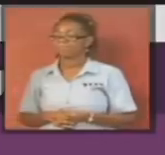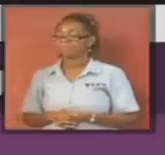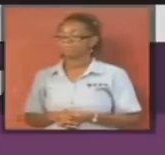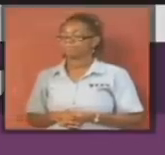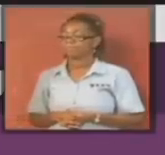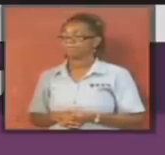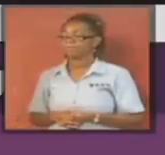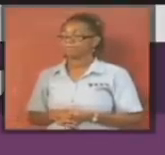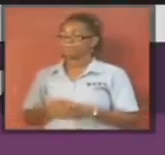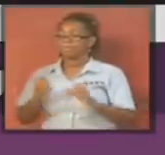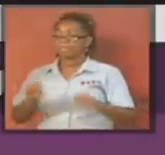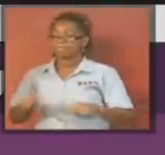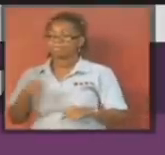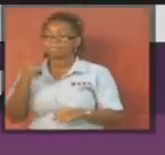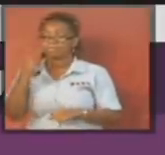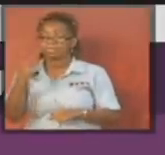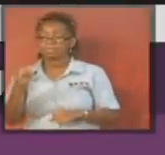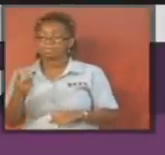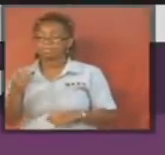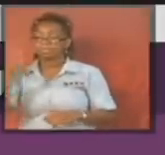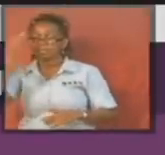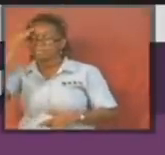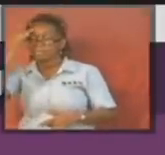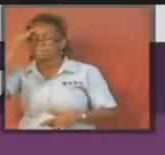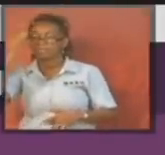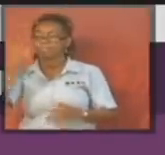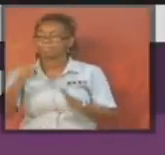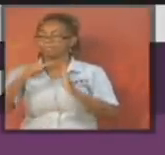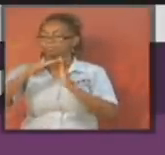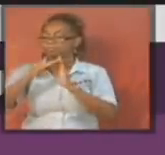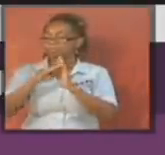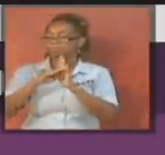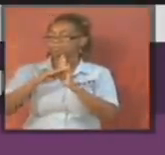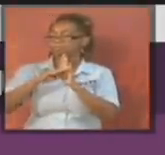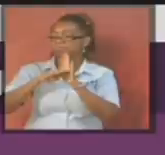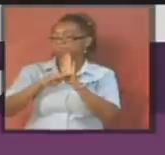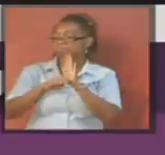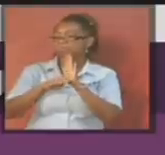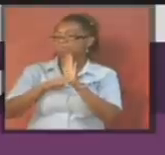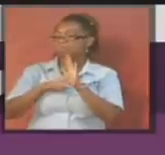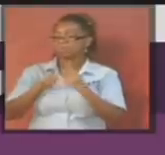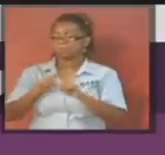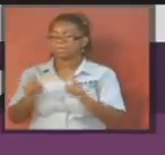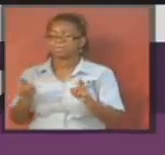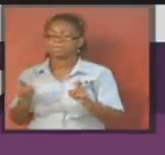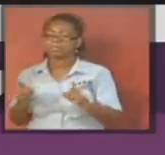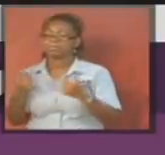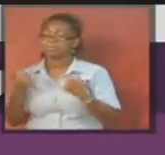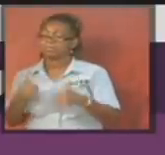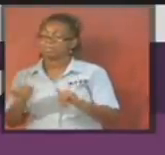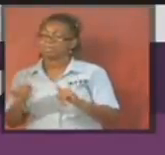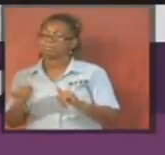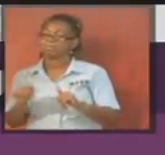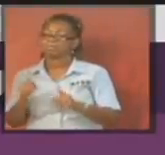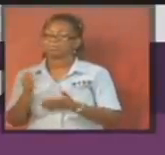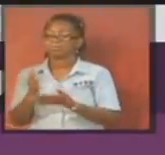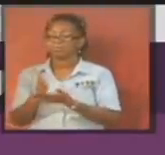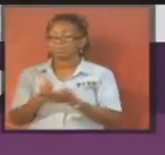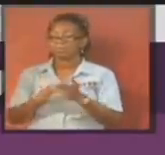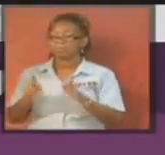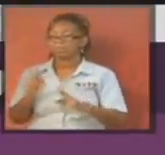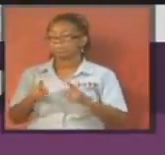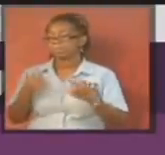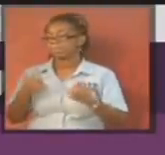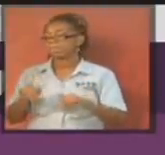very slowly going down, the unfortunate fatalities, COVID-19 related fatalities, while they had gone up quite high